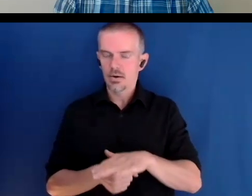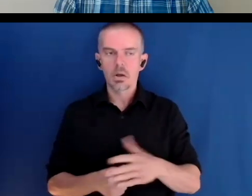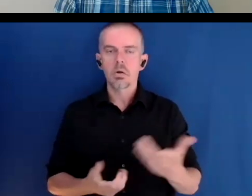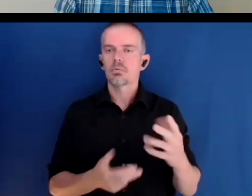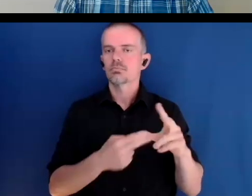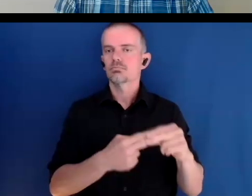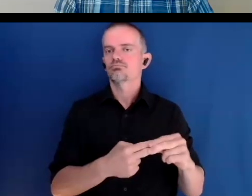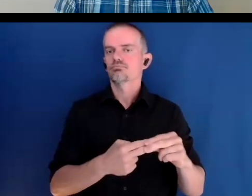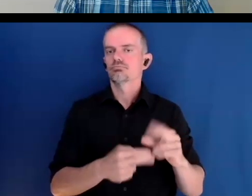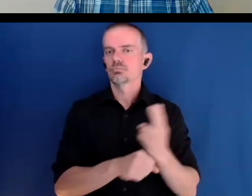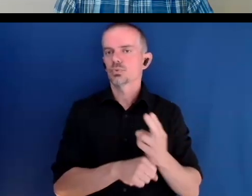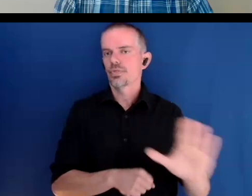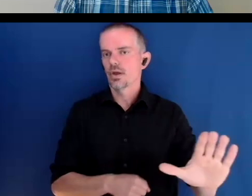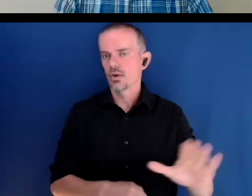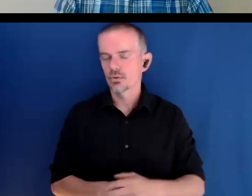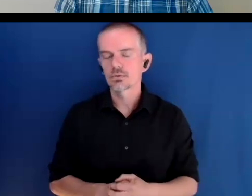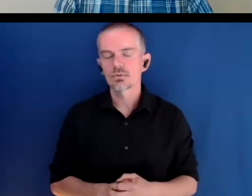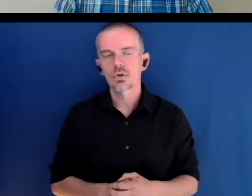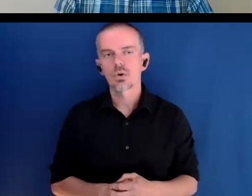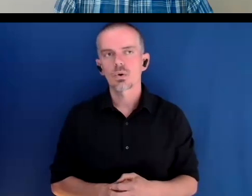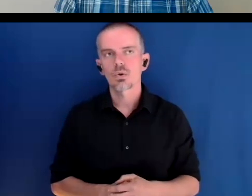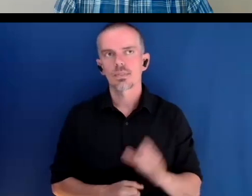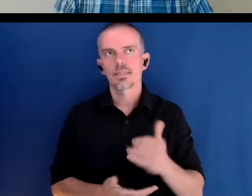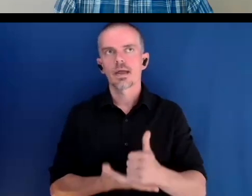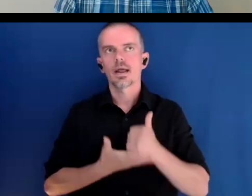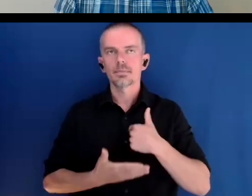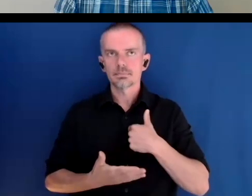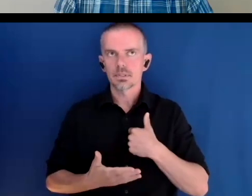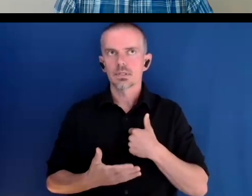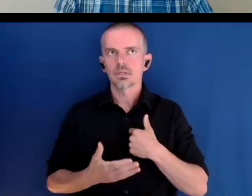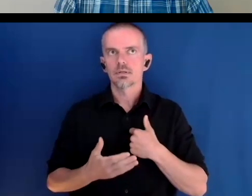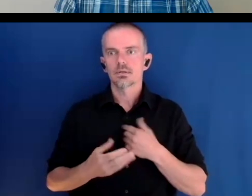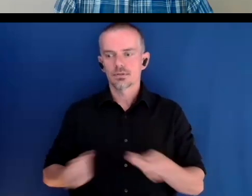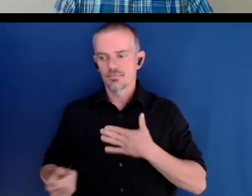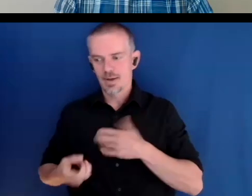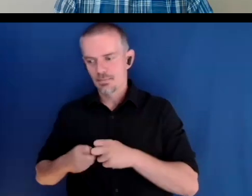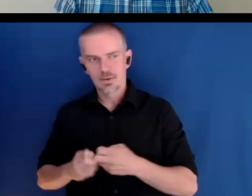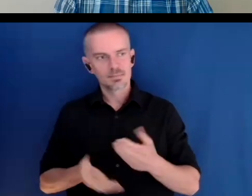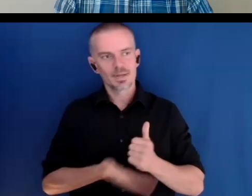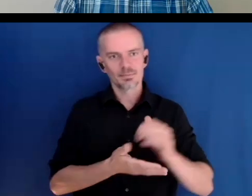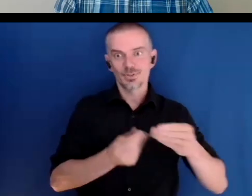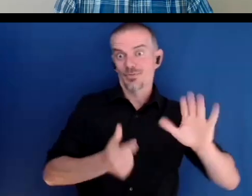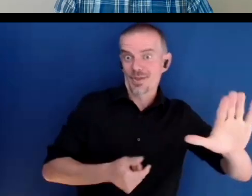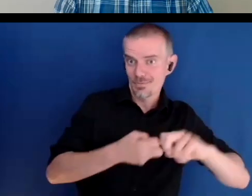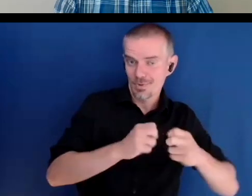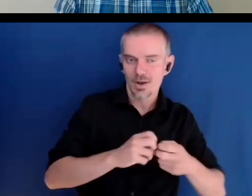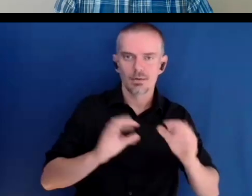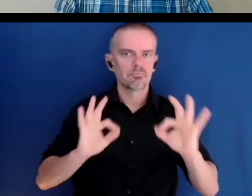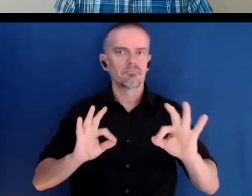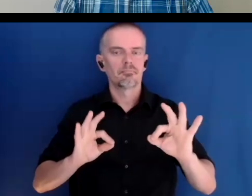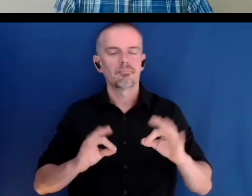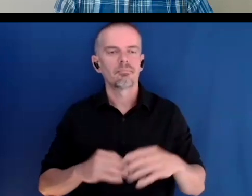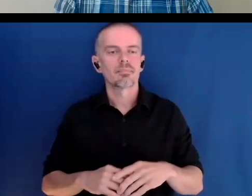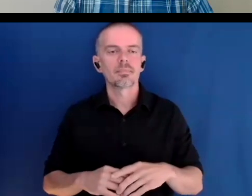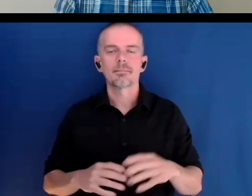to access. So that helps me solve a problem. It helps the partner solve a problem. But I really just need to understand